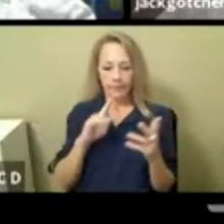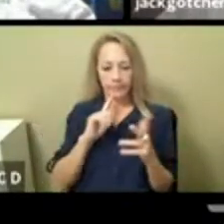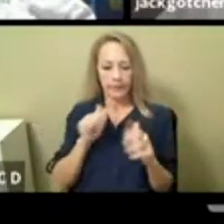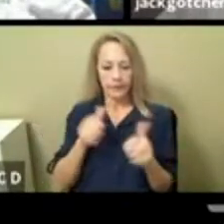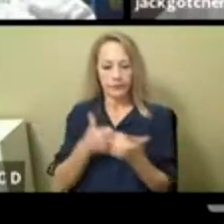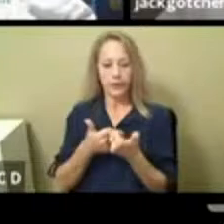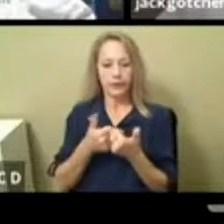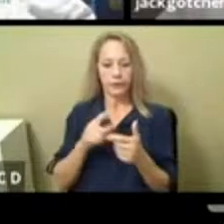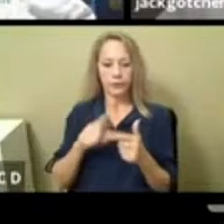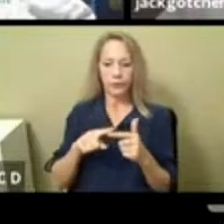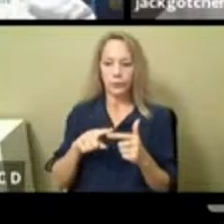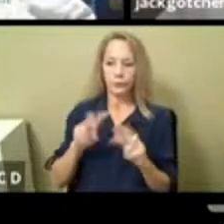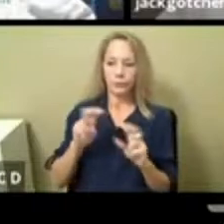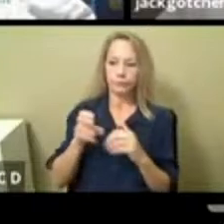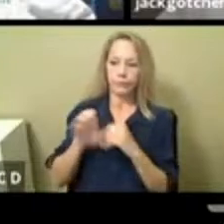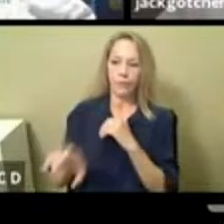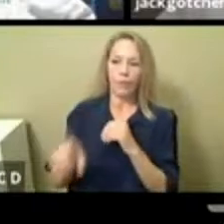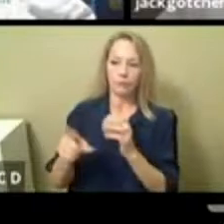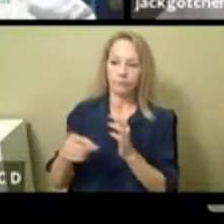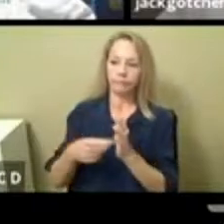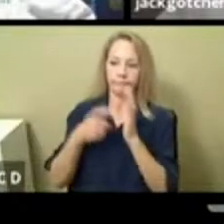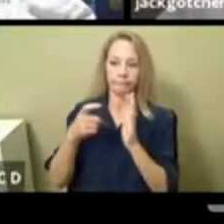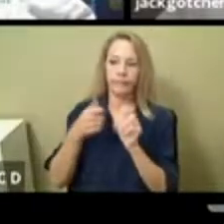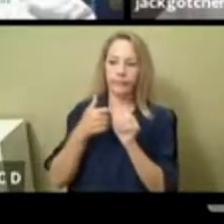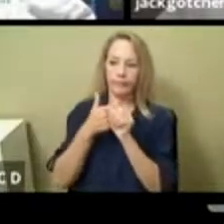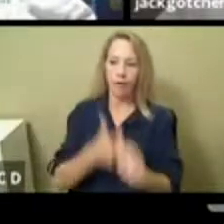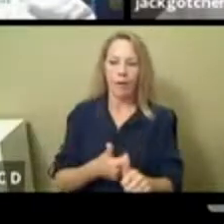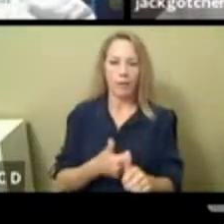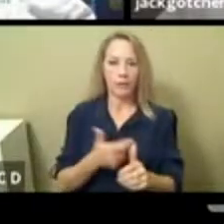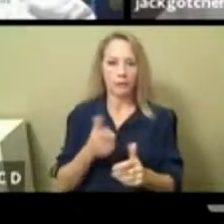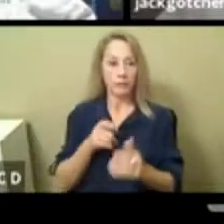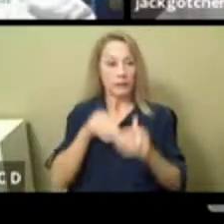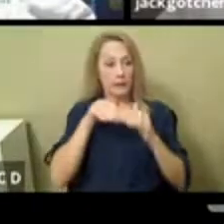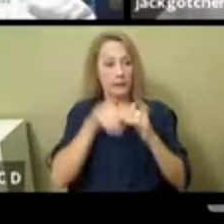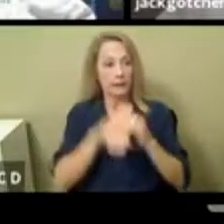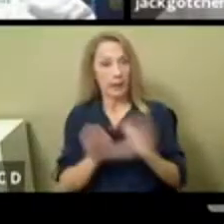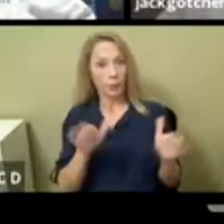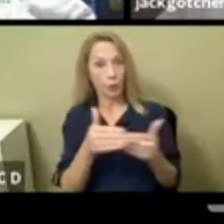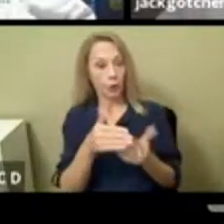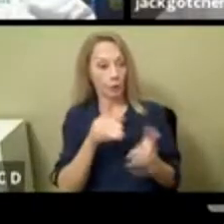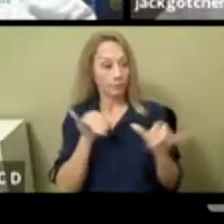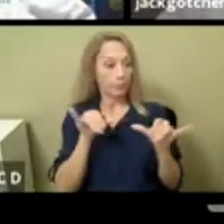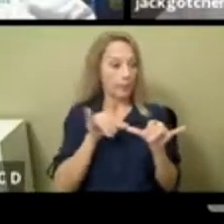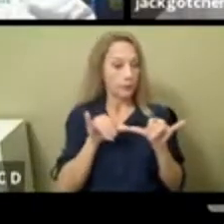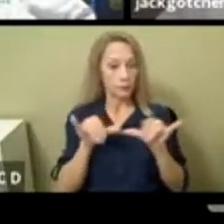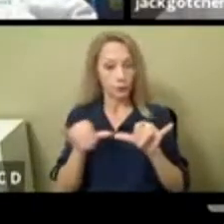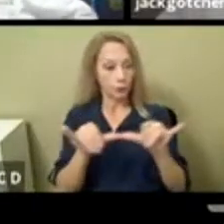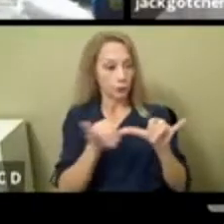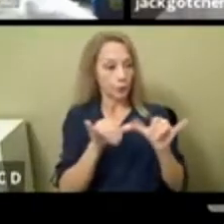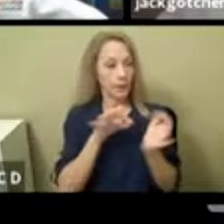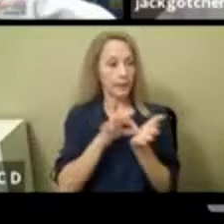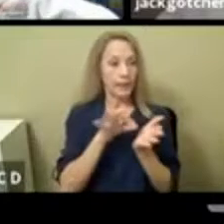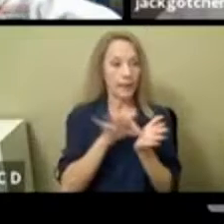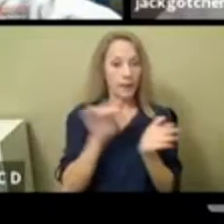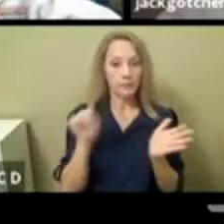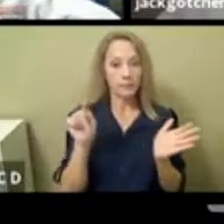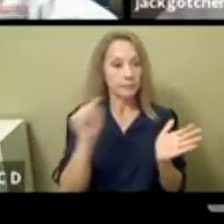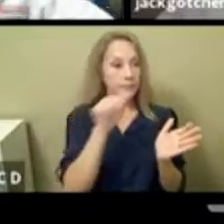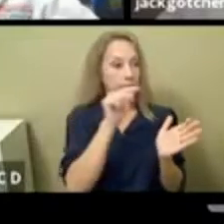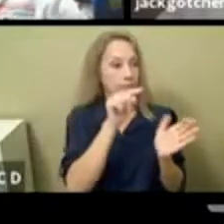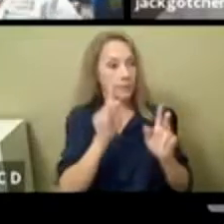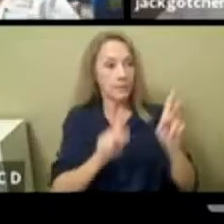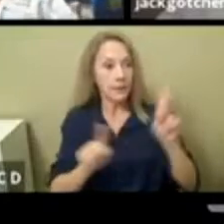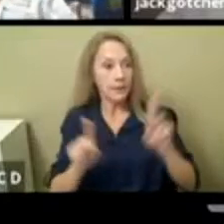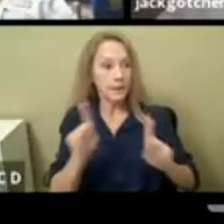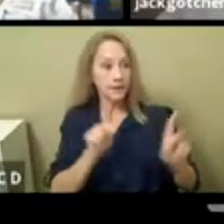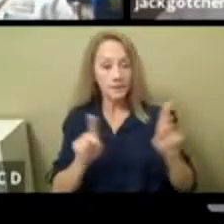enforce. Because, I mean, you're going to go measure the room and count the people. And so we